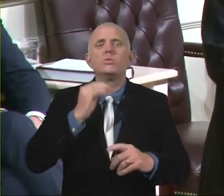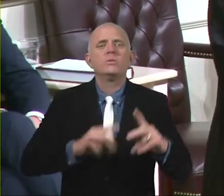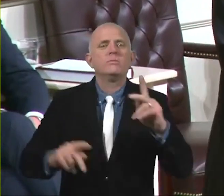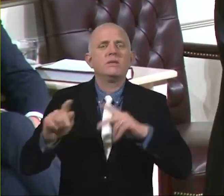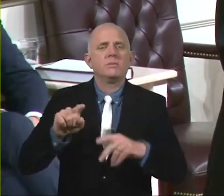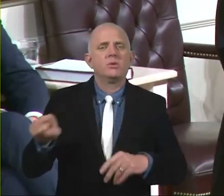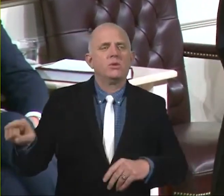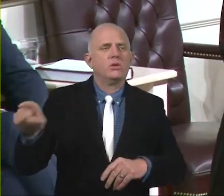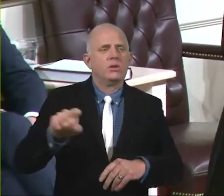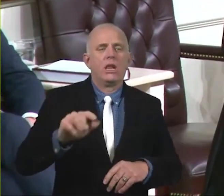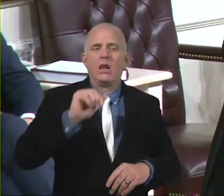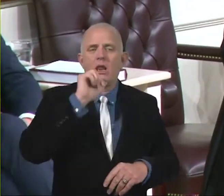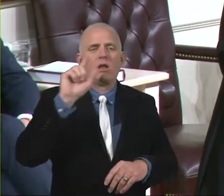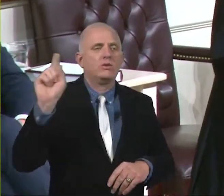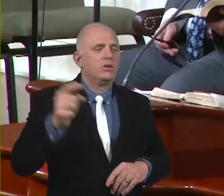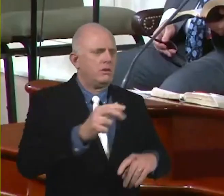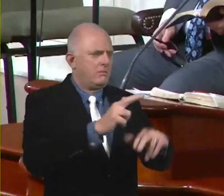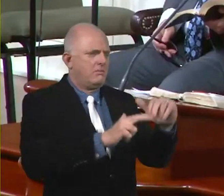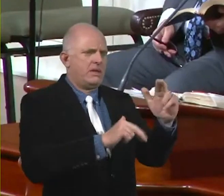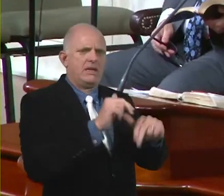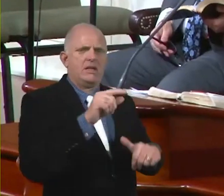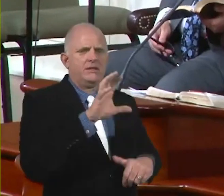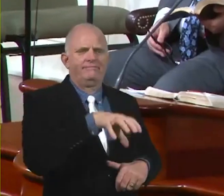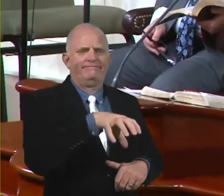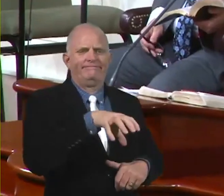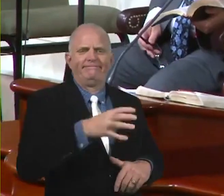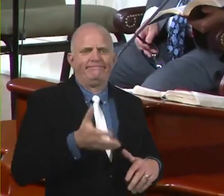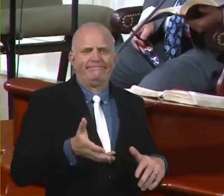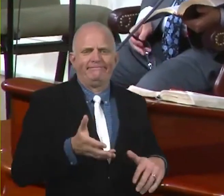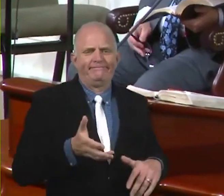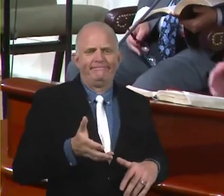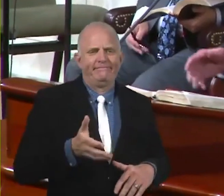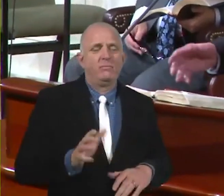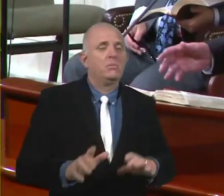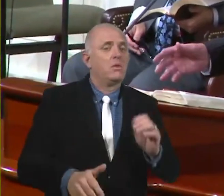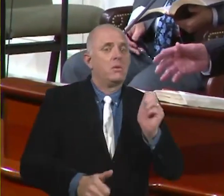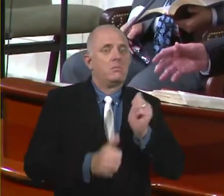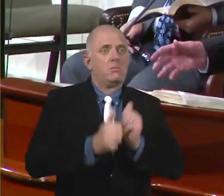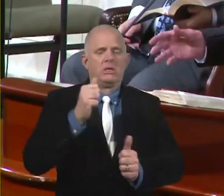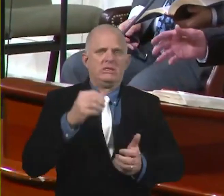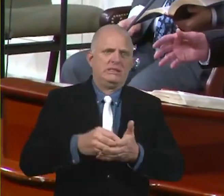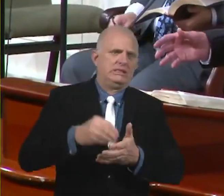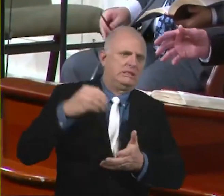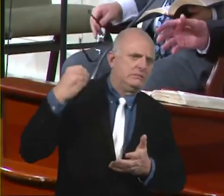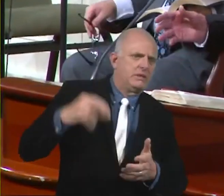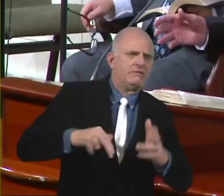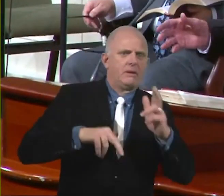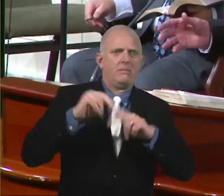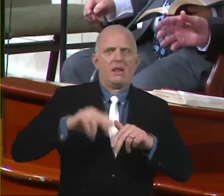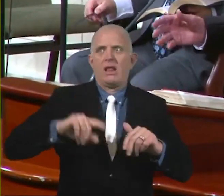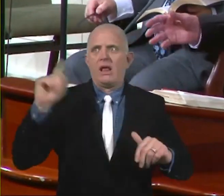It wasn't just a building. It wasn't just that it was the most expensive building built